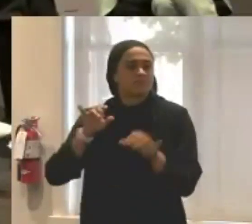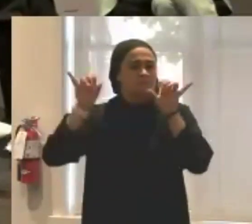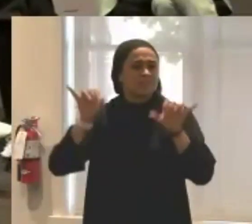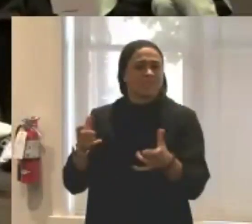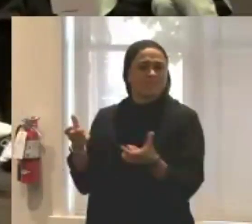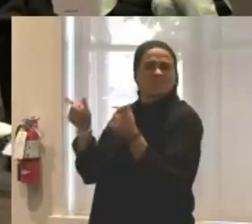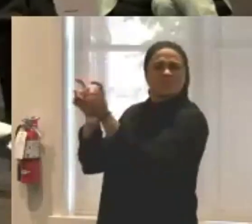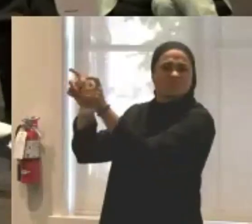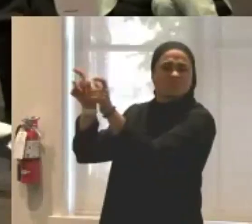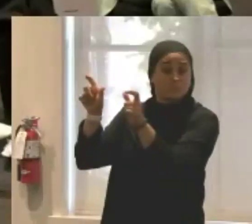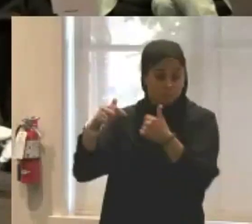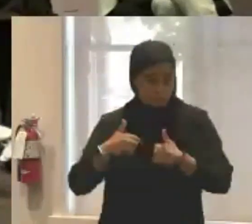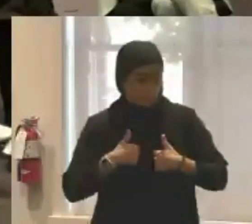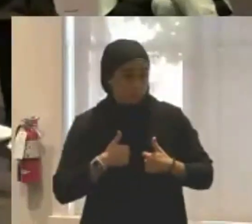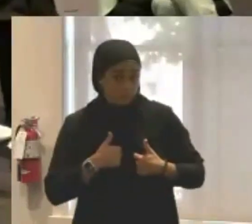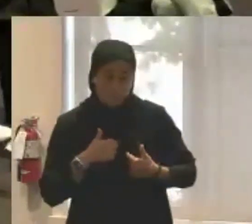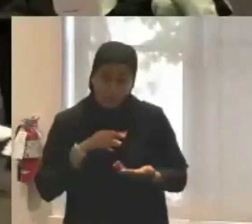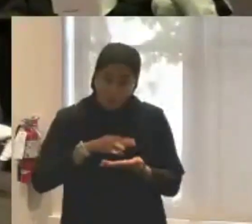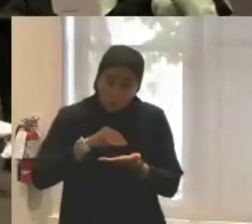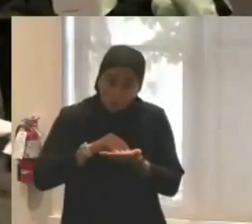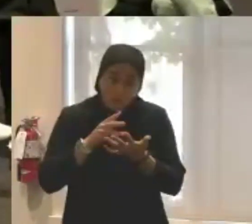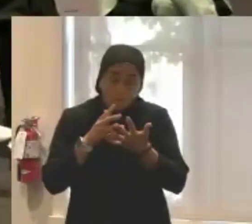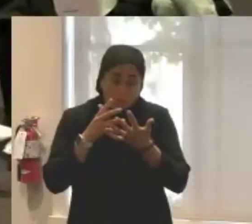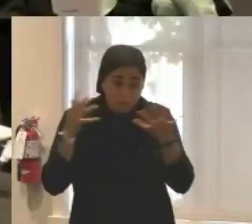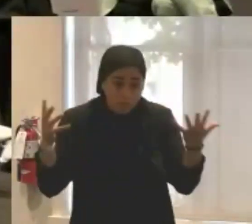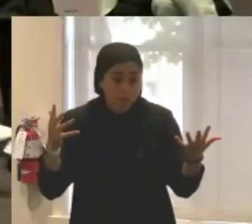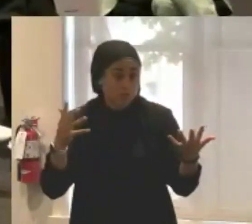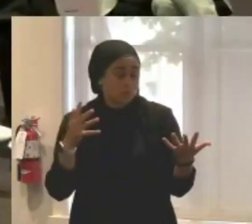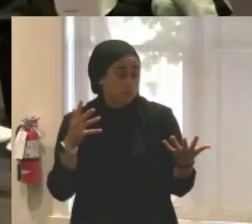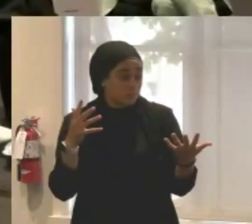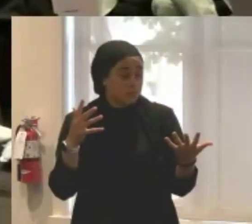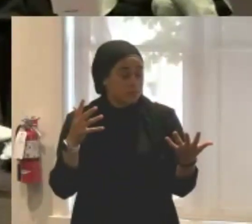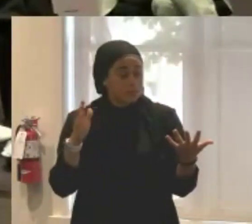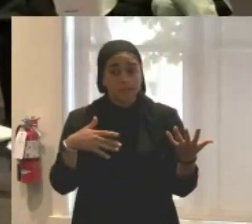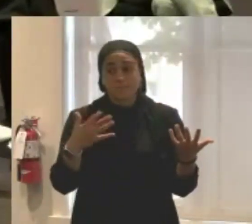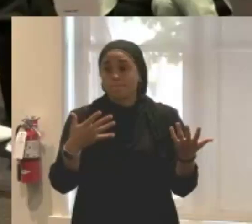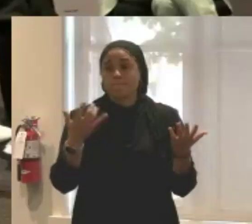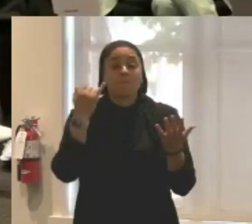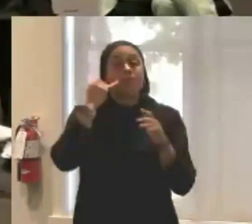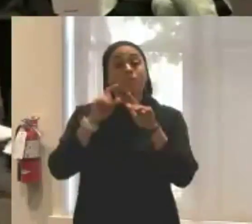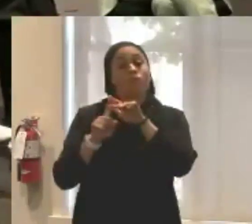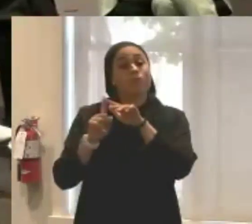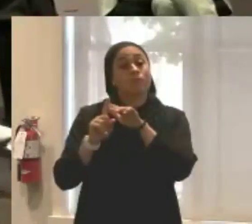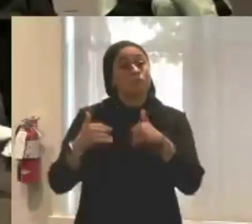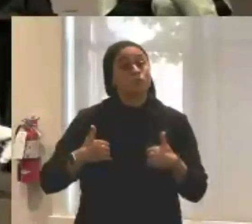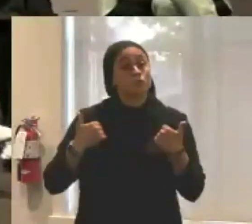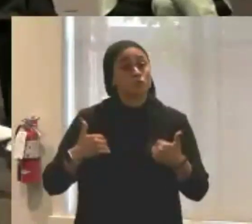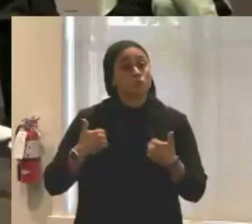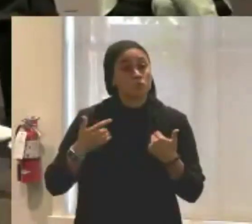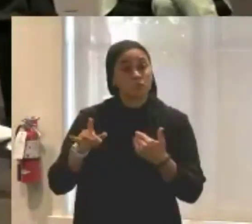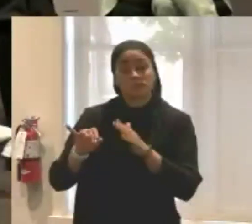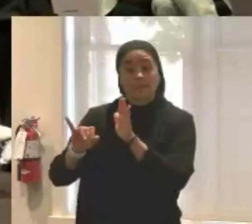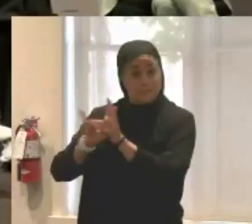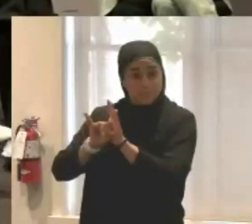I believe, like even myself, I'm learning a lot about how, let's say, a refugee youth who identifies